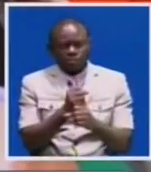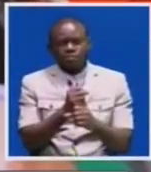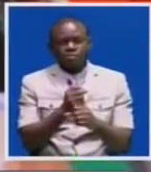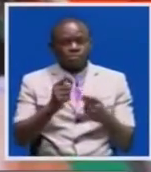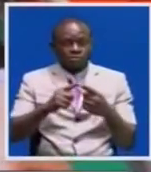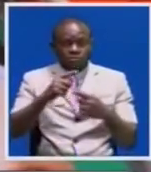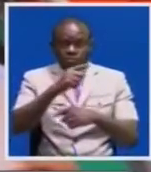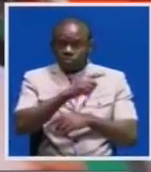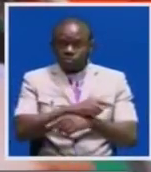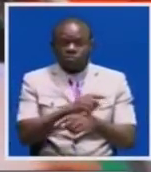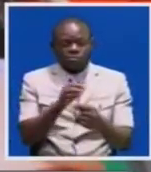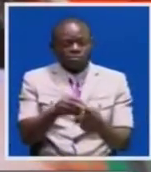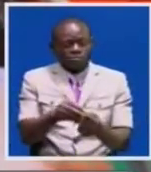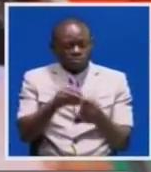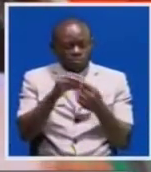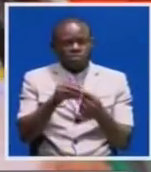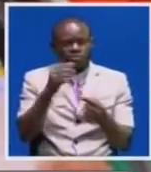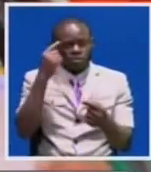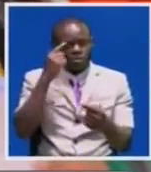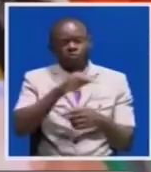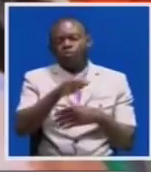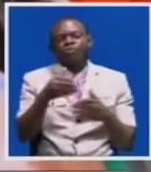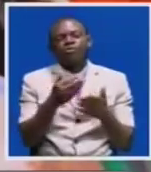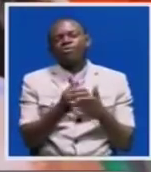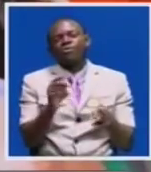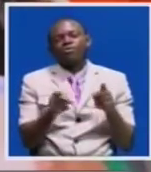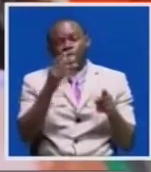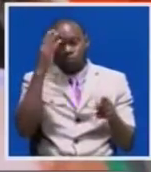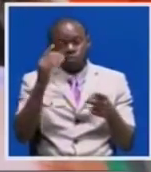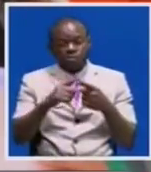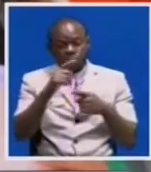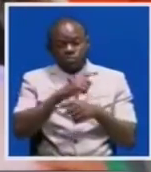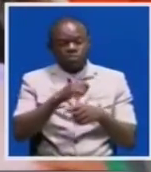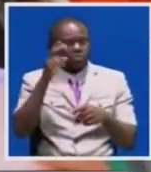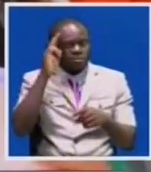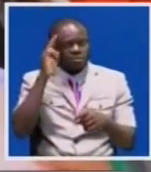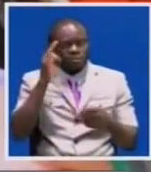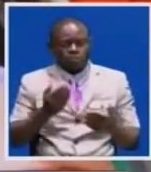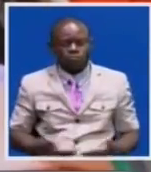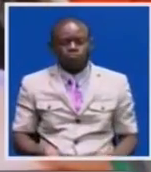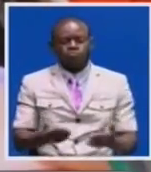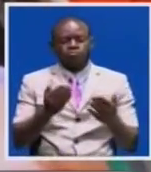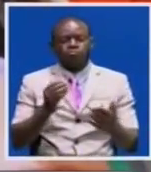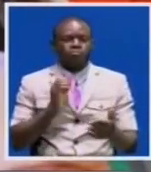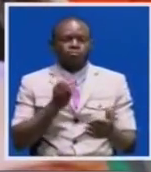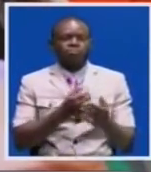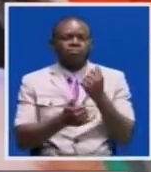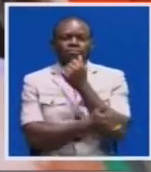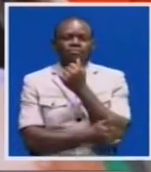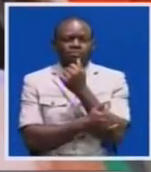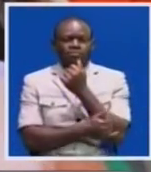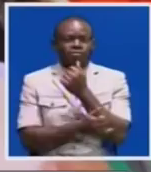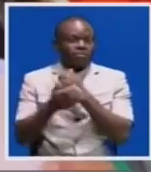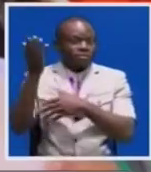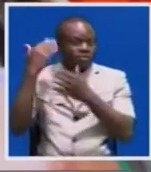all Zambians as we celebrate the birth of our nation. We do well to remember the gallant men and women who fought